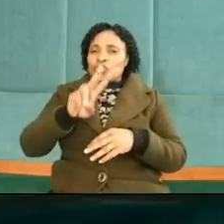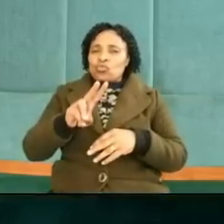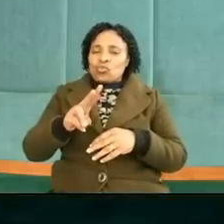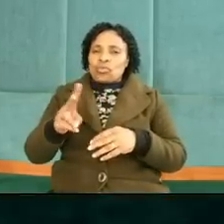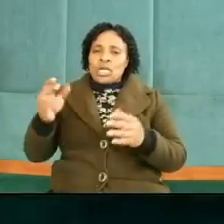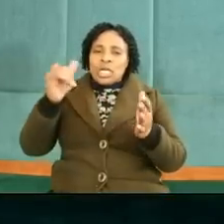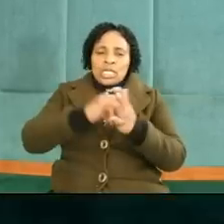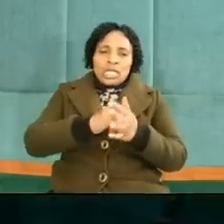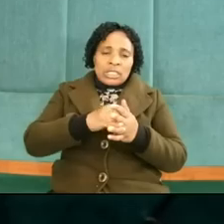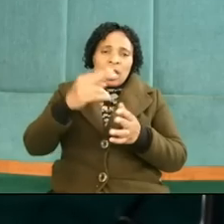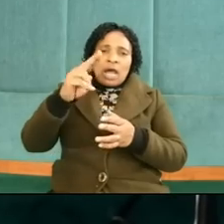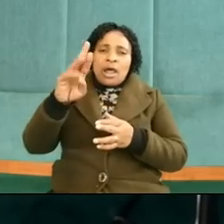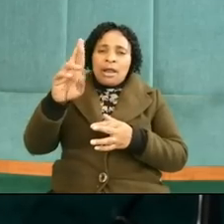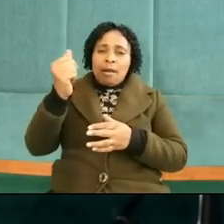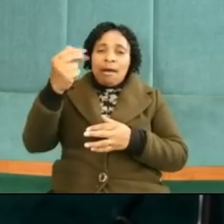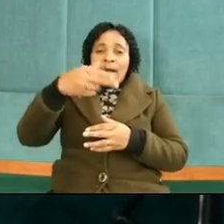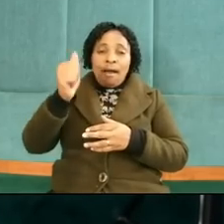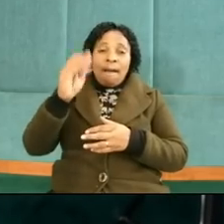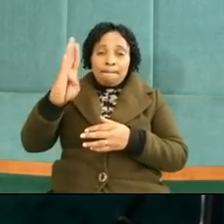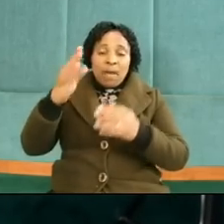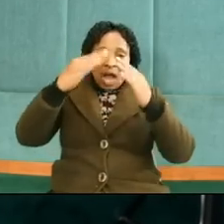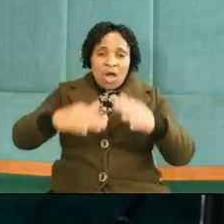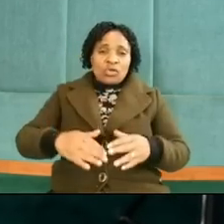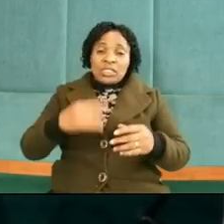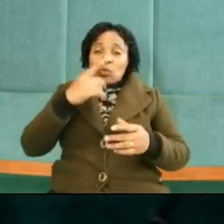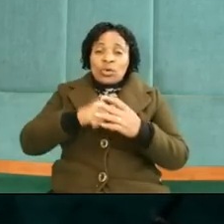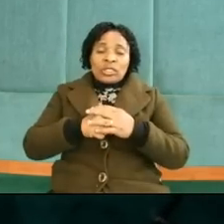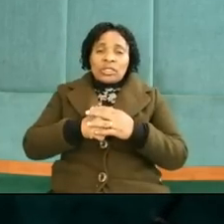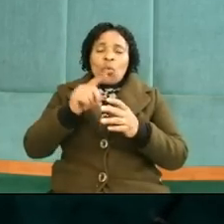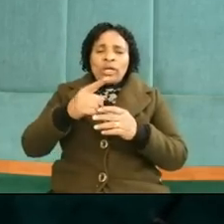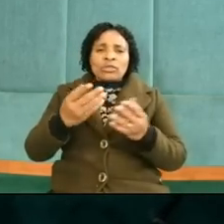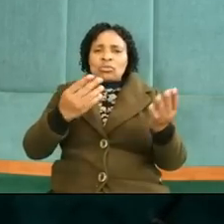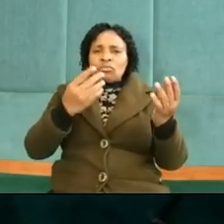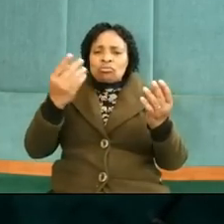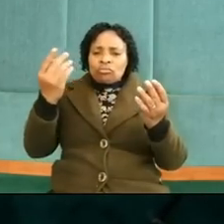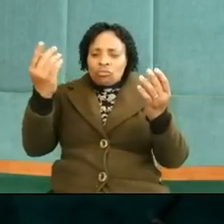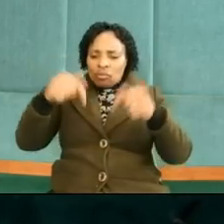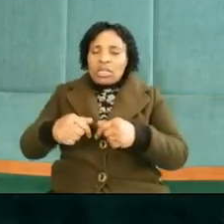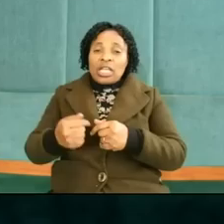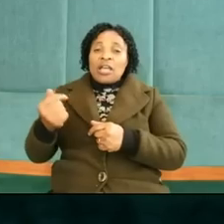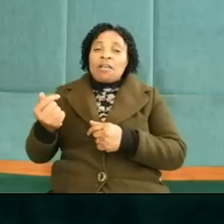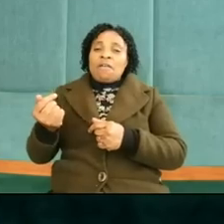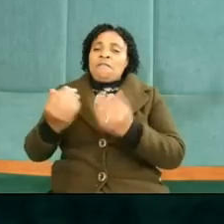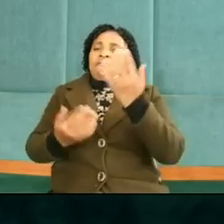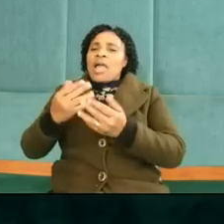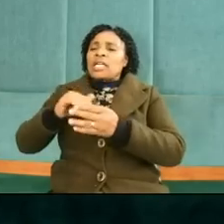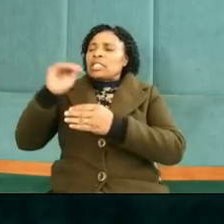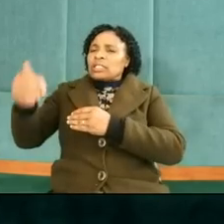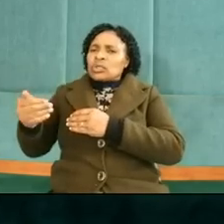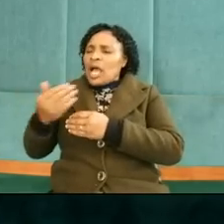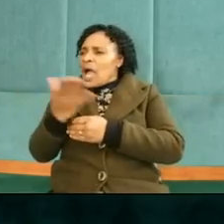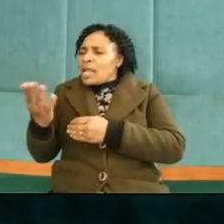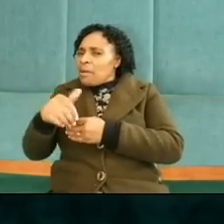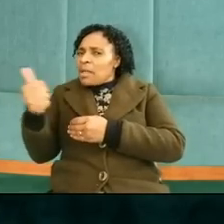landed in Lot's house and told Lot, hey, Lot, God is going to bring down fire and brimstone in this city. Do you have anybody